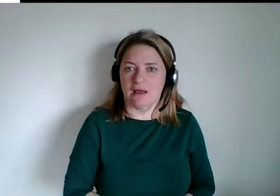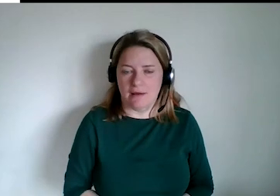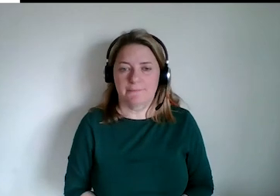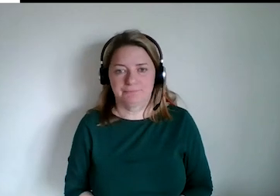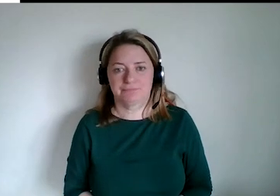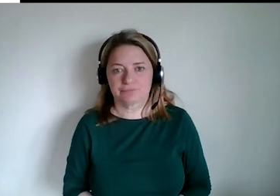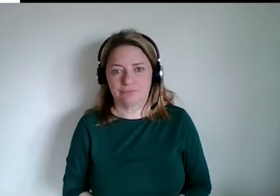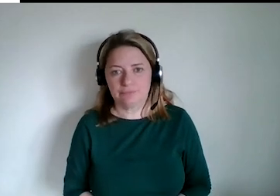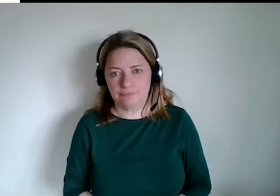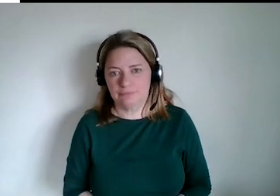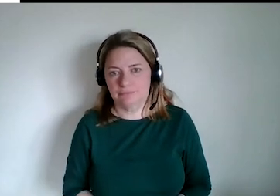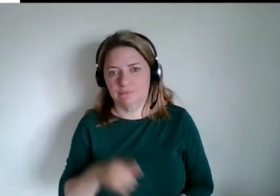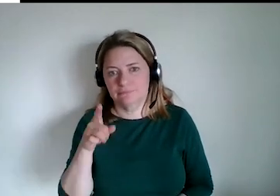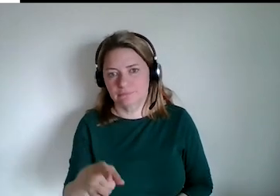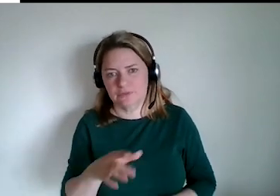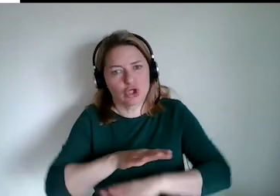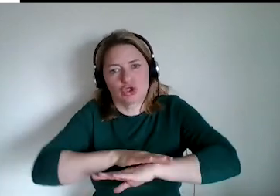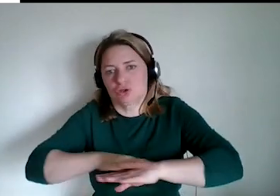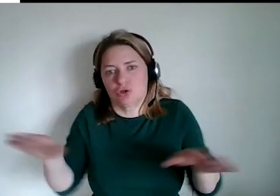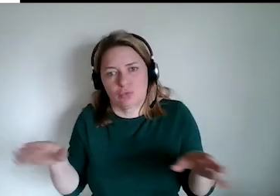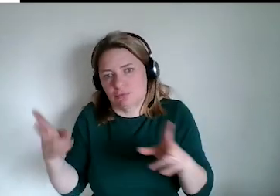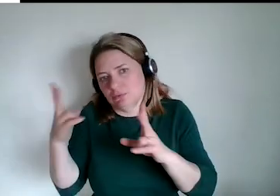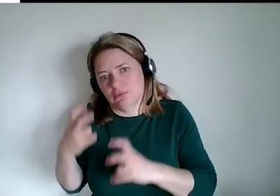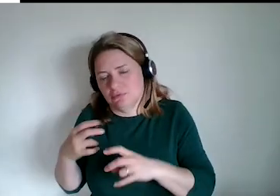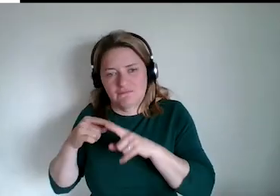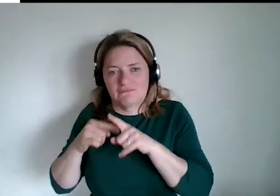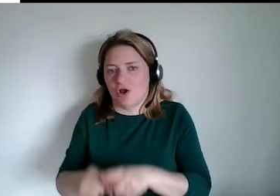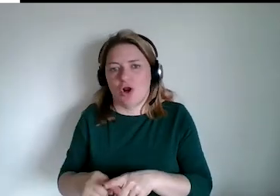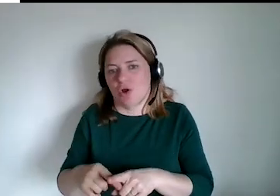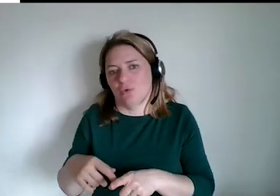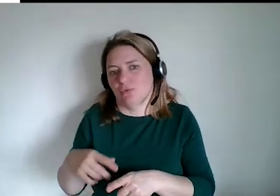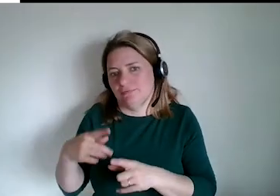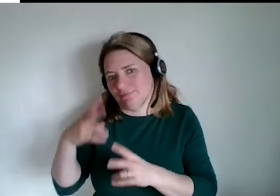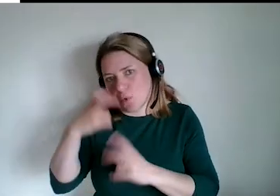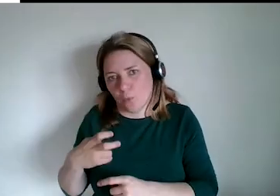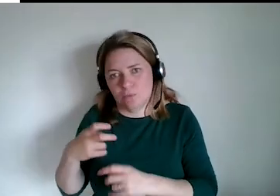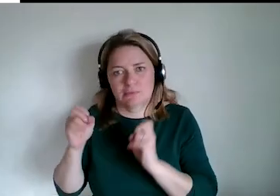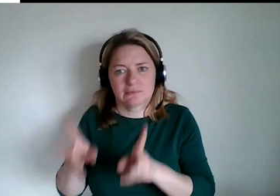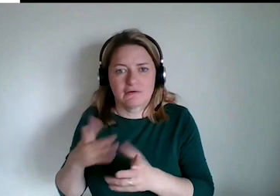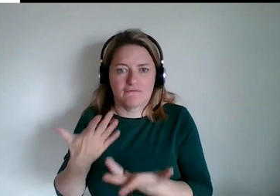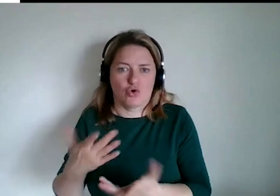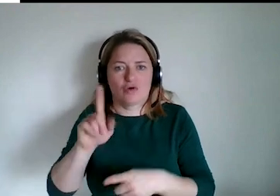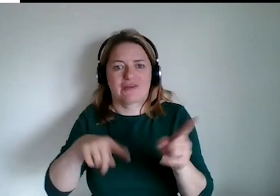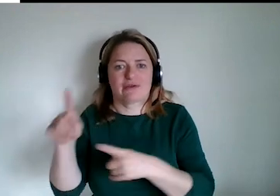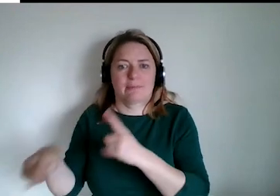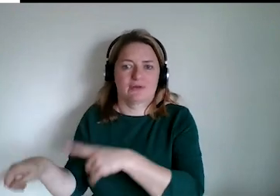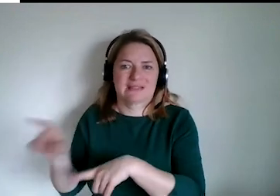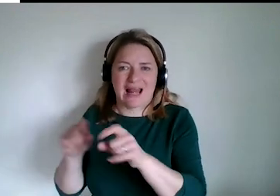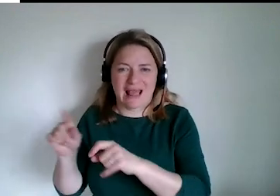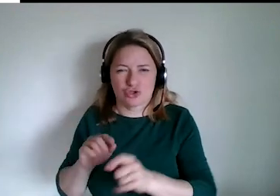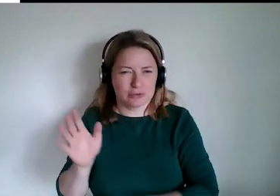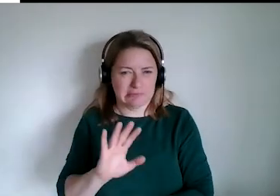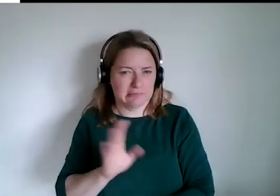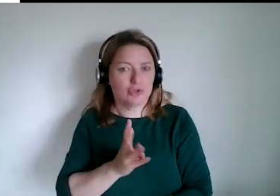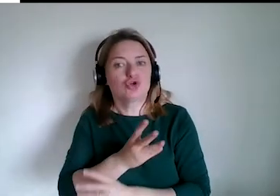Don't slavishly follow the old stepwise regression model for variable selection. Some statisticians